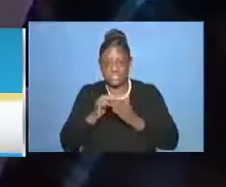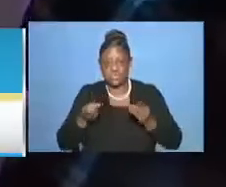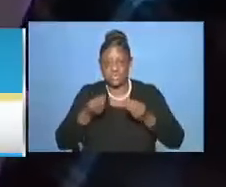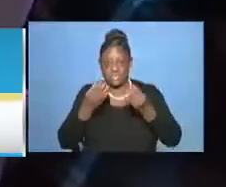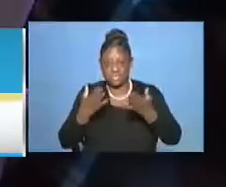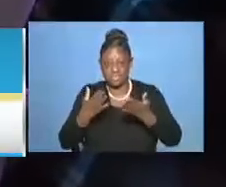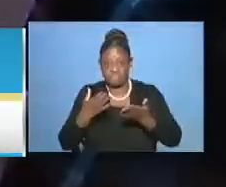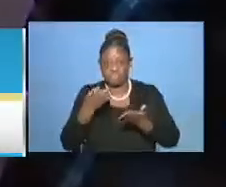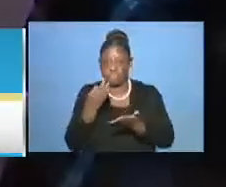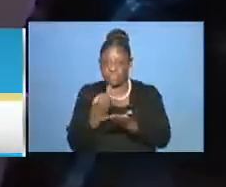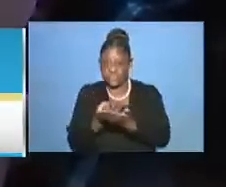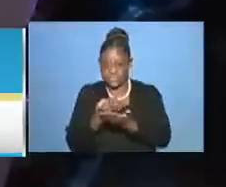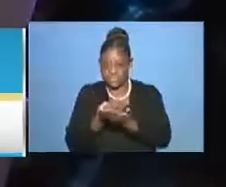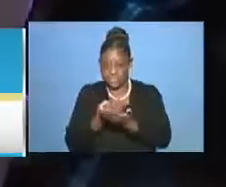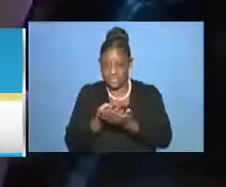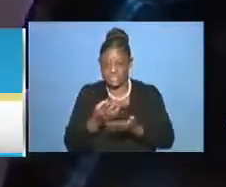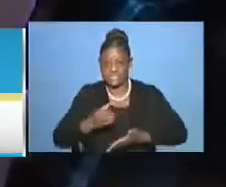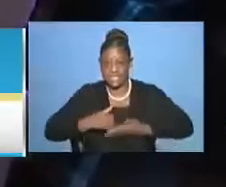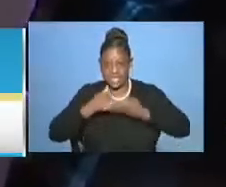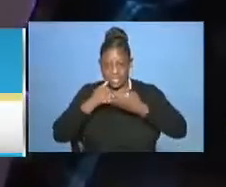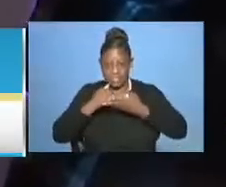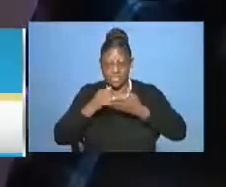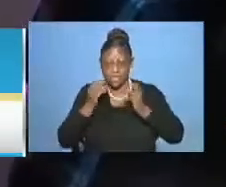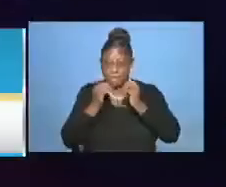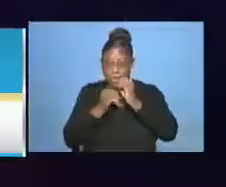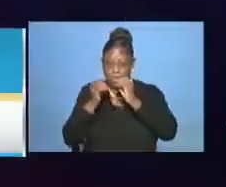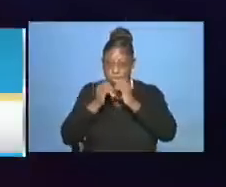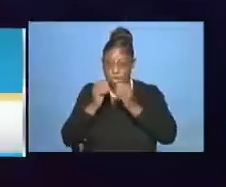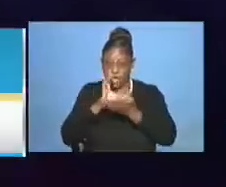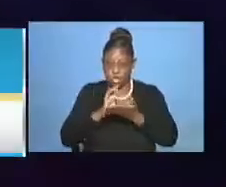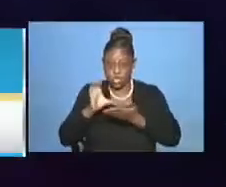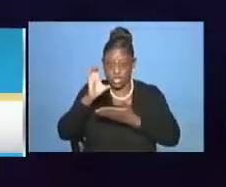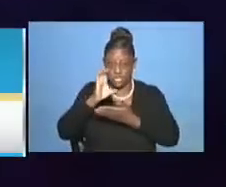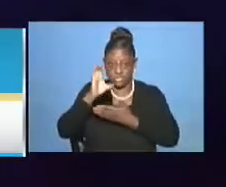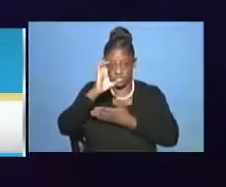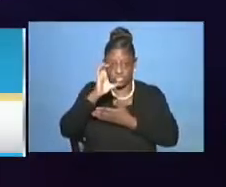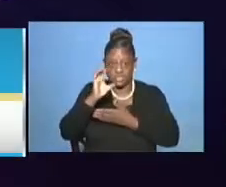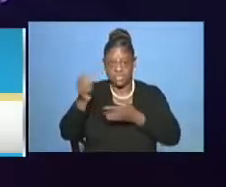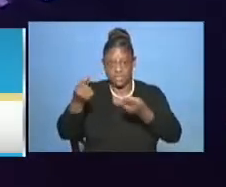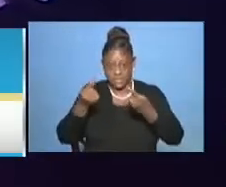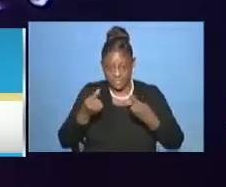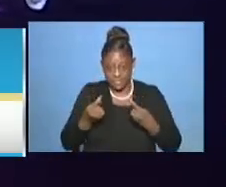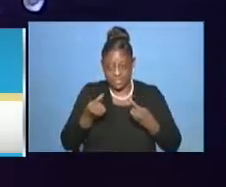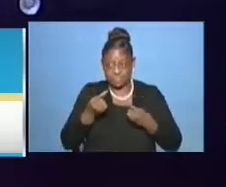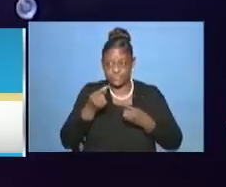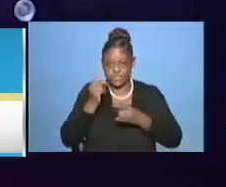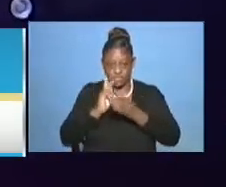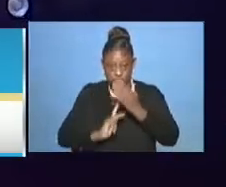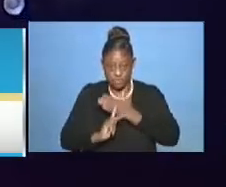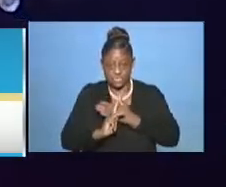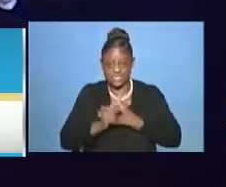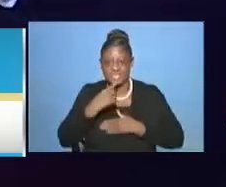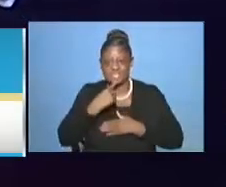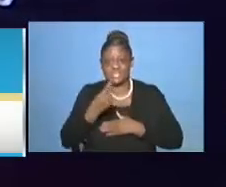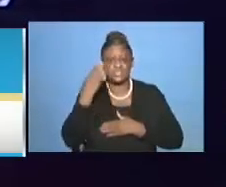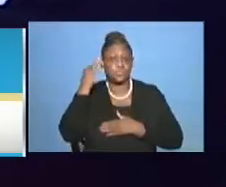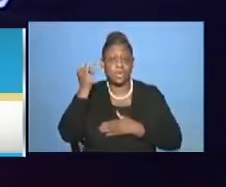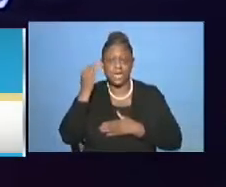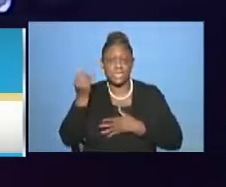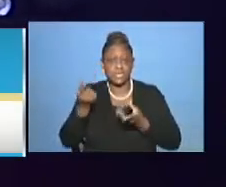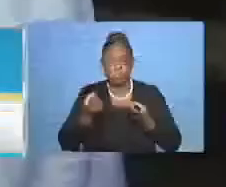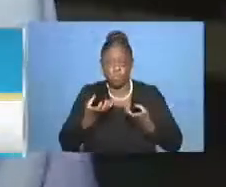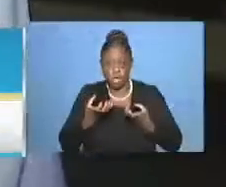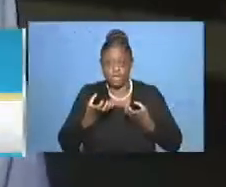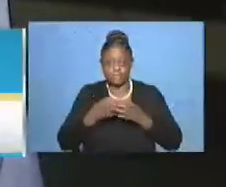with funding their studies. And with more and more colleges and universities eager to join the project, well, she explains why. They have